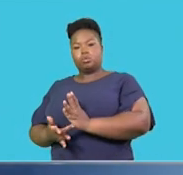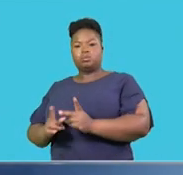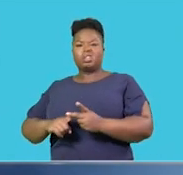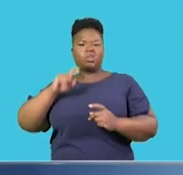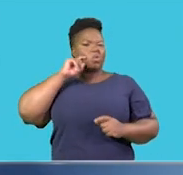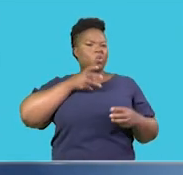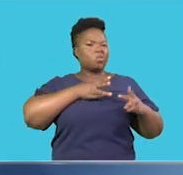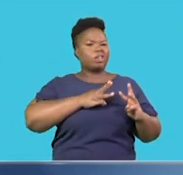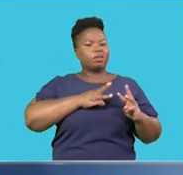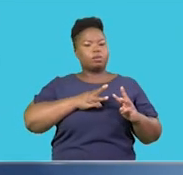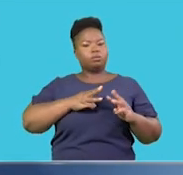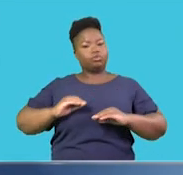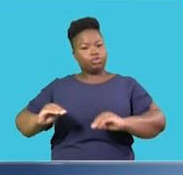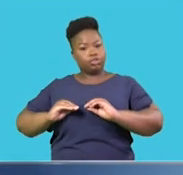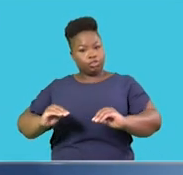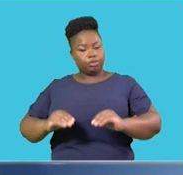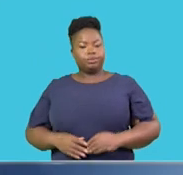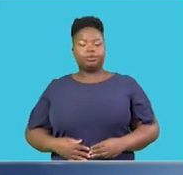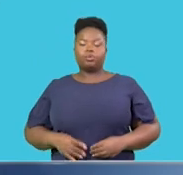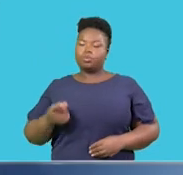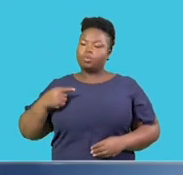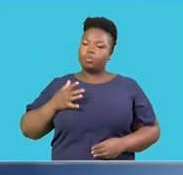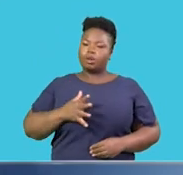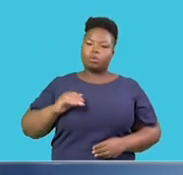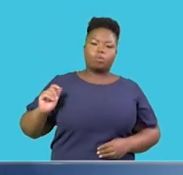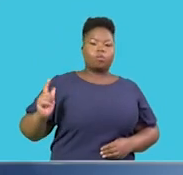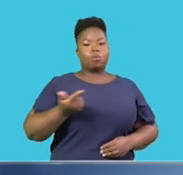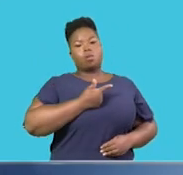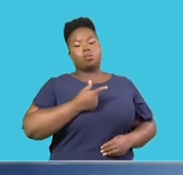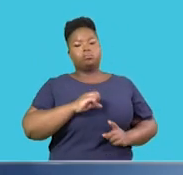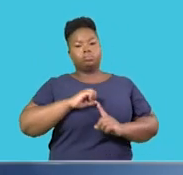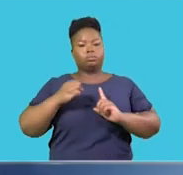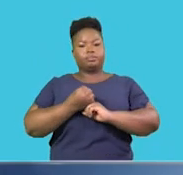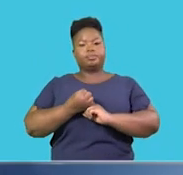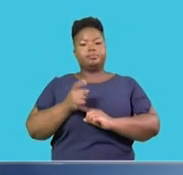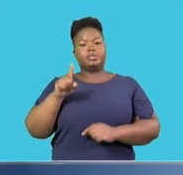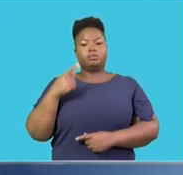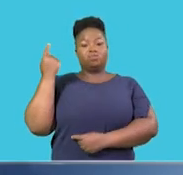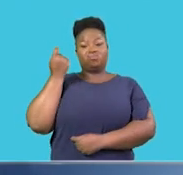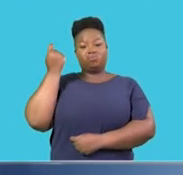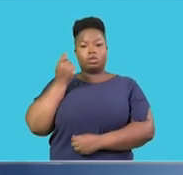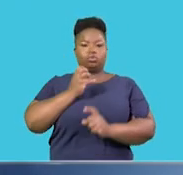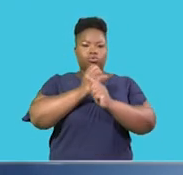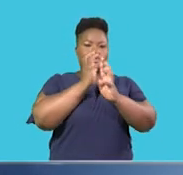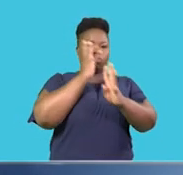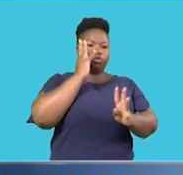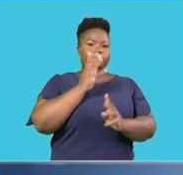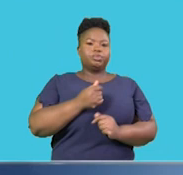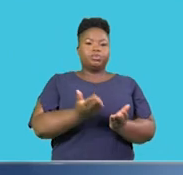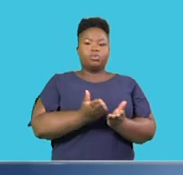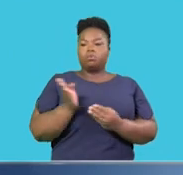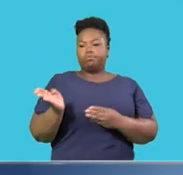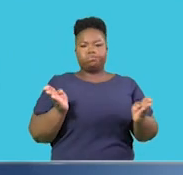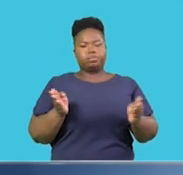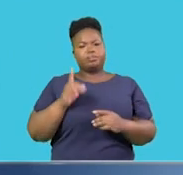media, we intend to reach every corner of a society, from rural to township schools, our